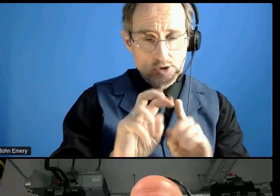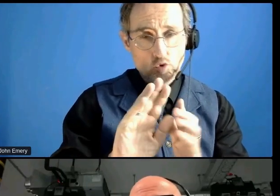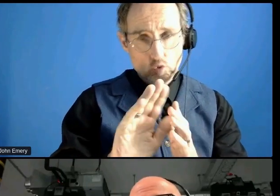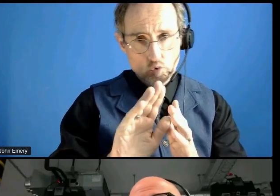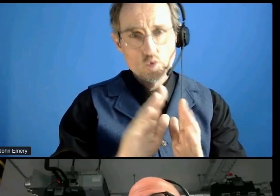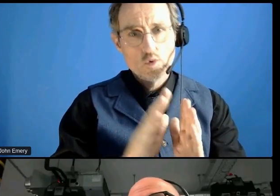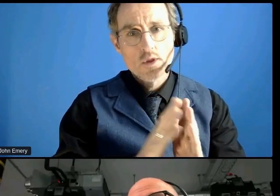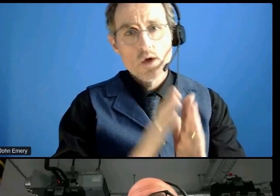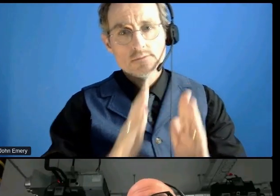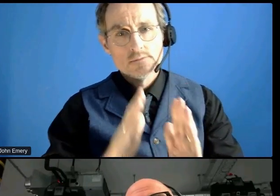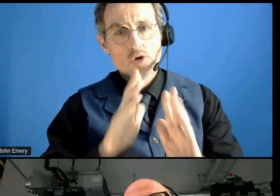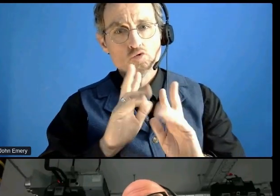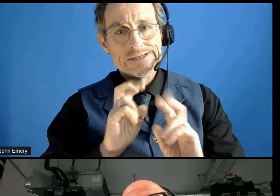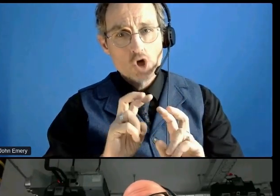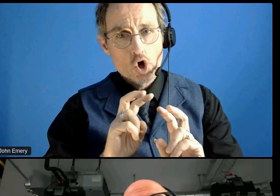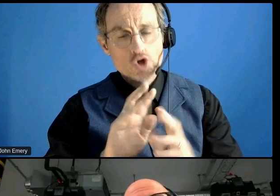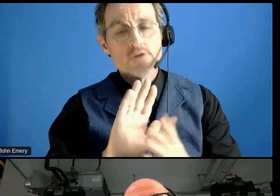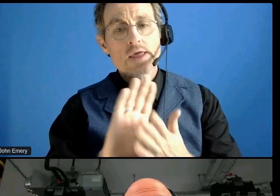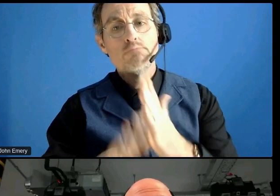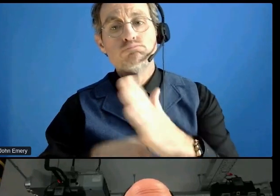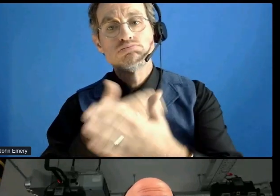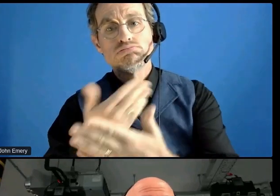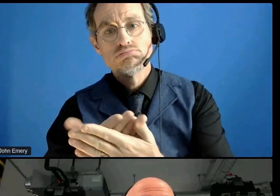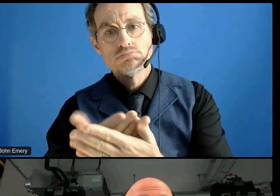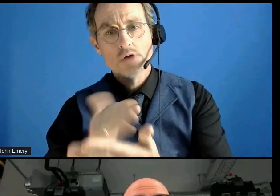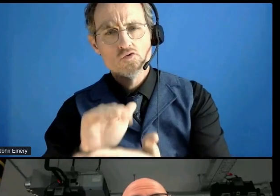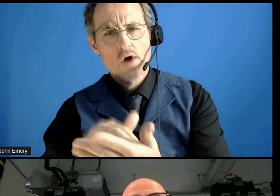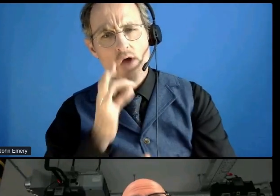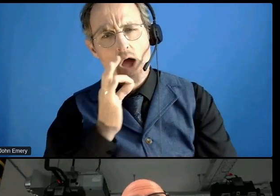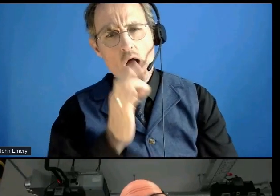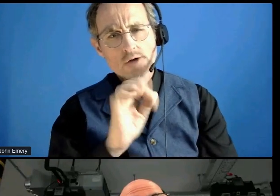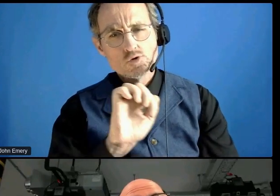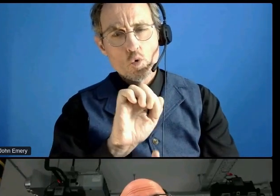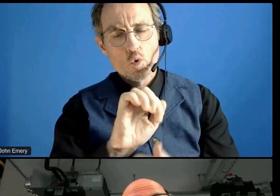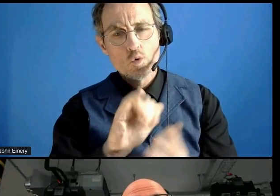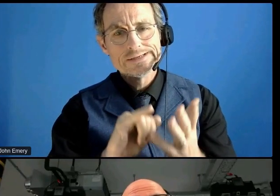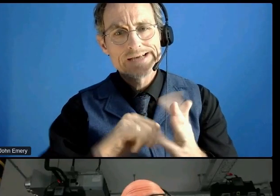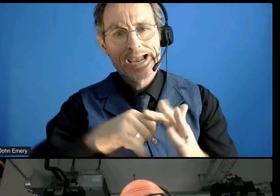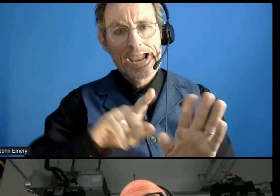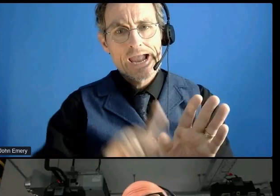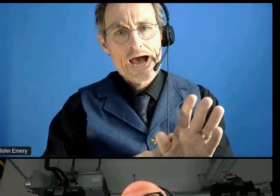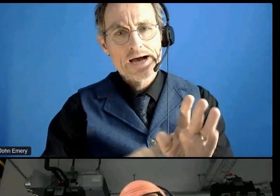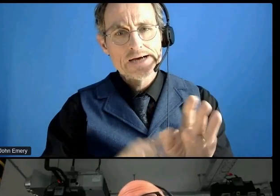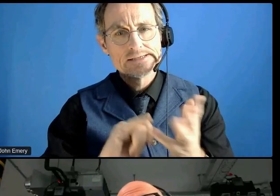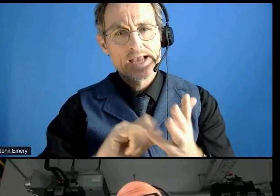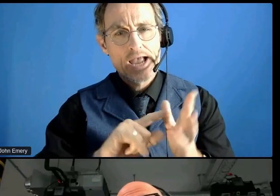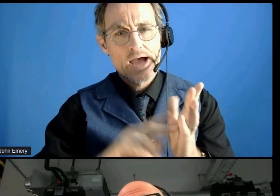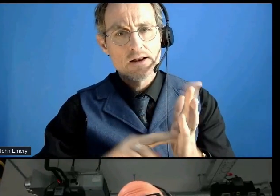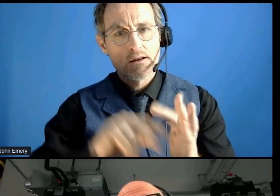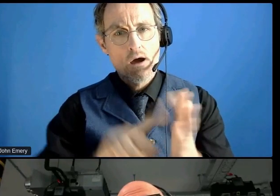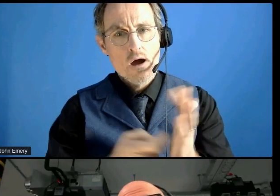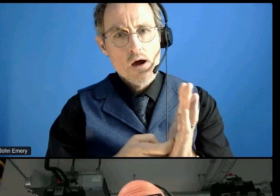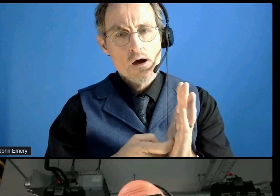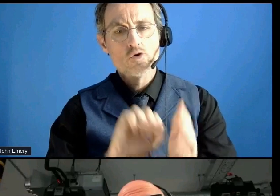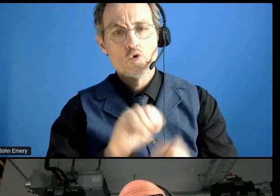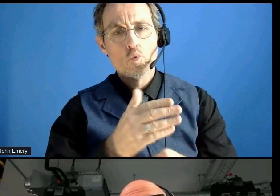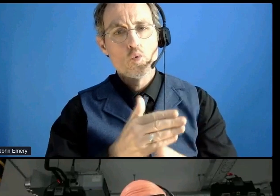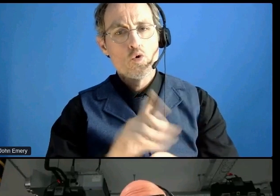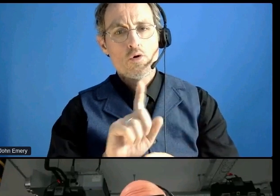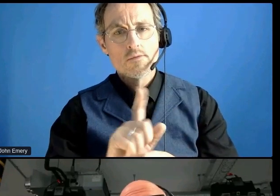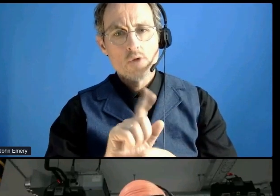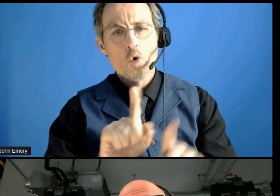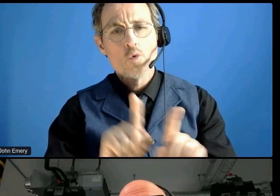Has Claire's sound changed for everybody, or is it just me?